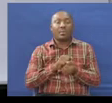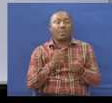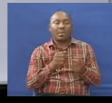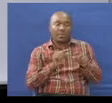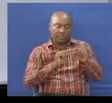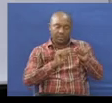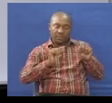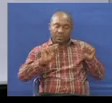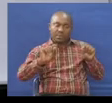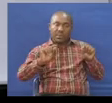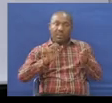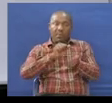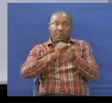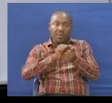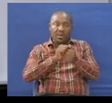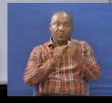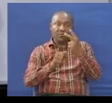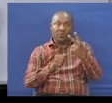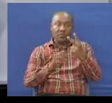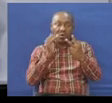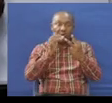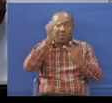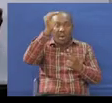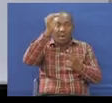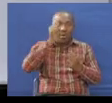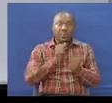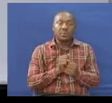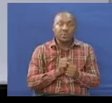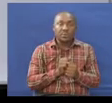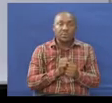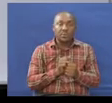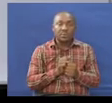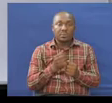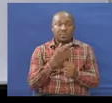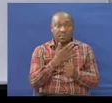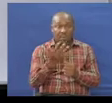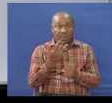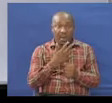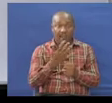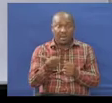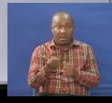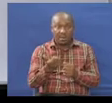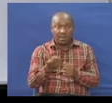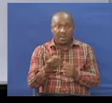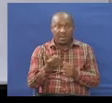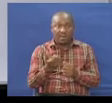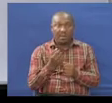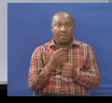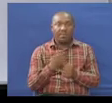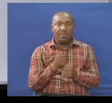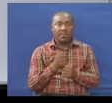of two, even more, or more numbers, terms,